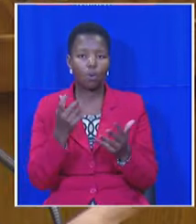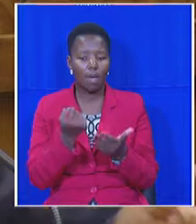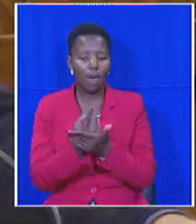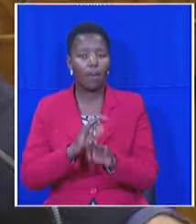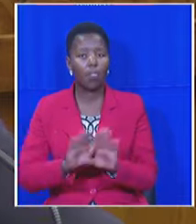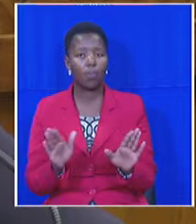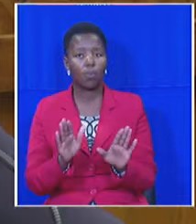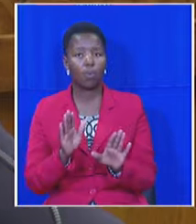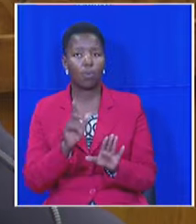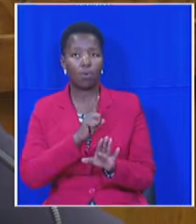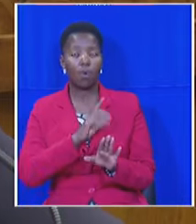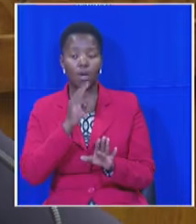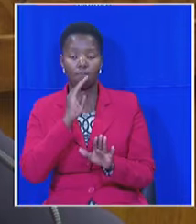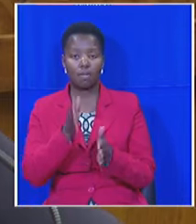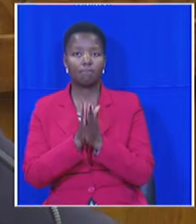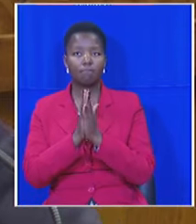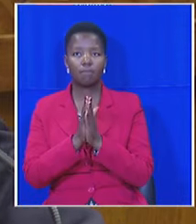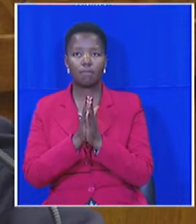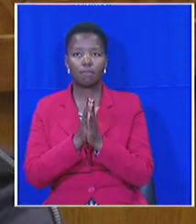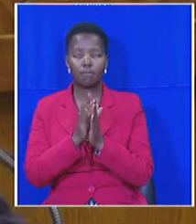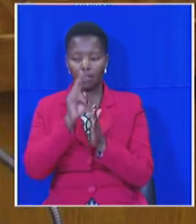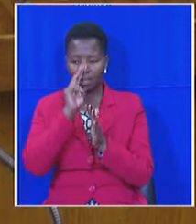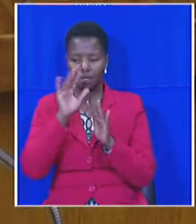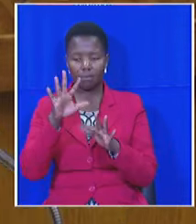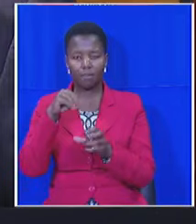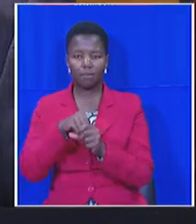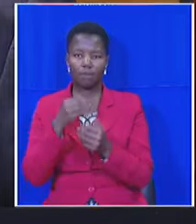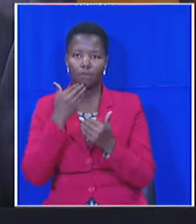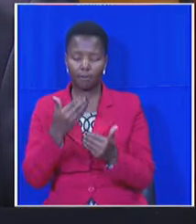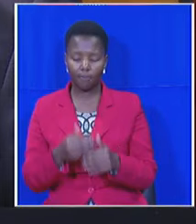increase our case to call for civil society to work closer with us. Thank you.